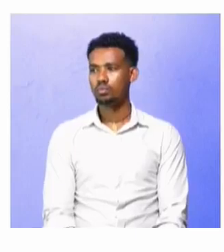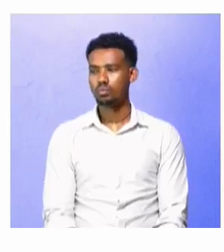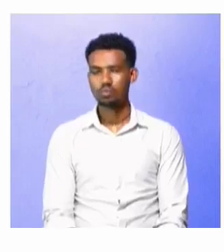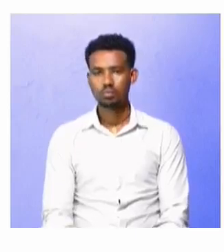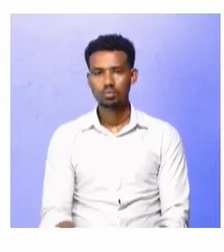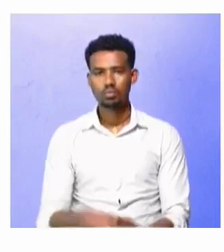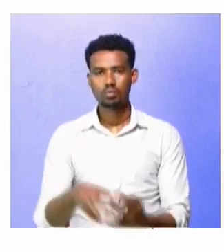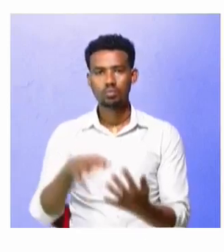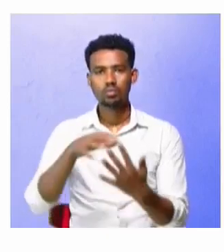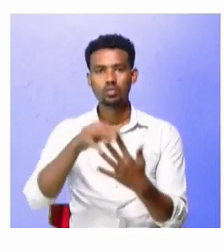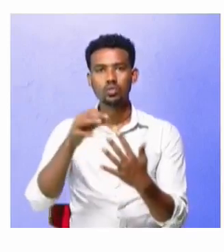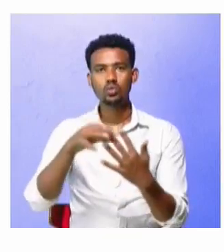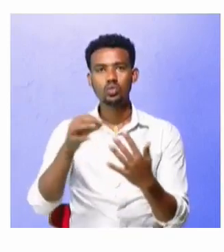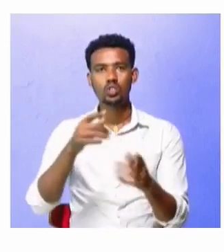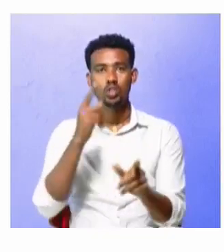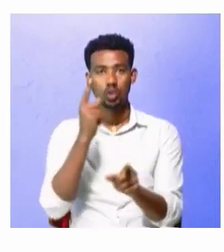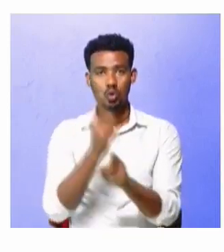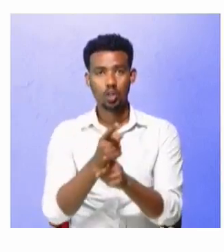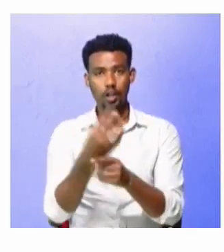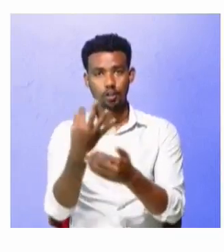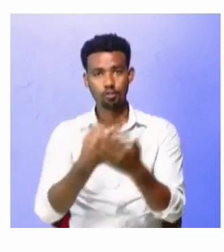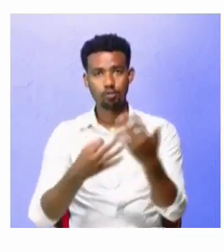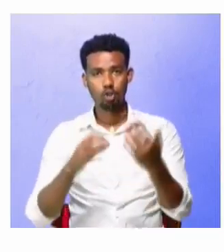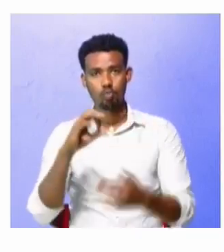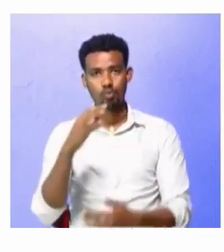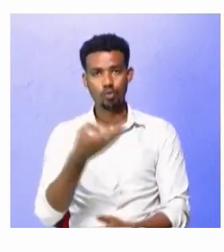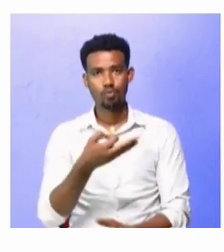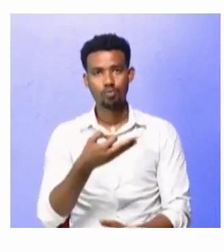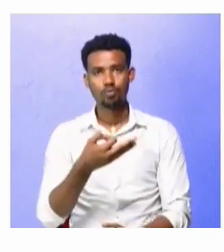form of